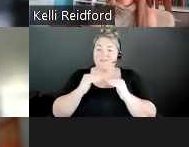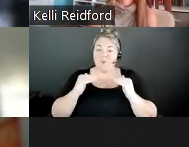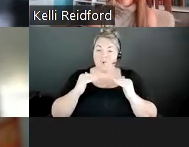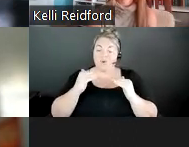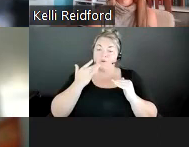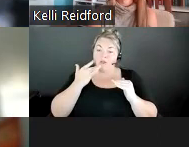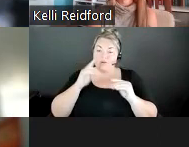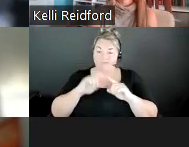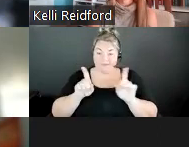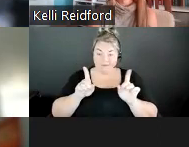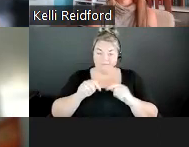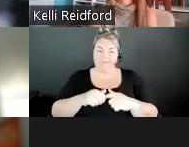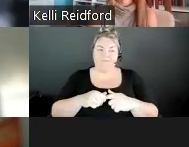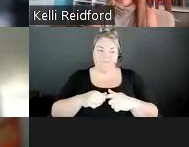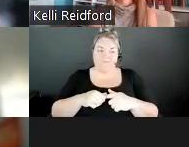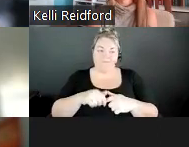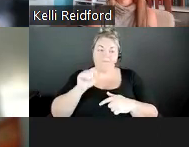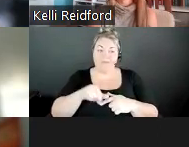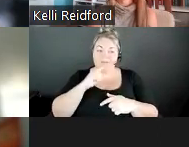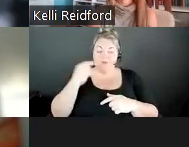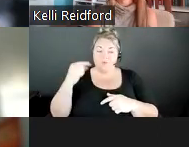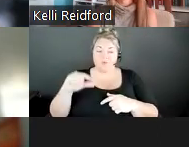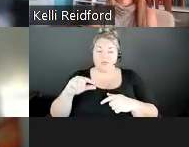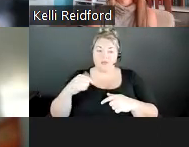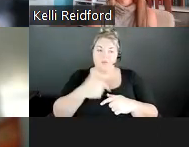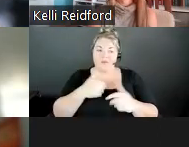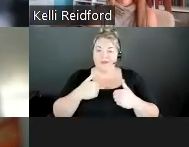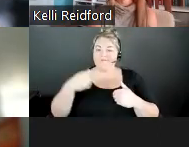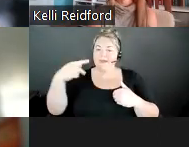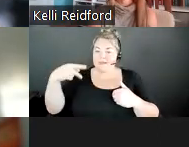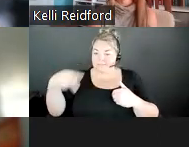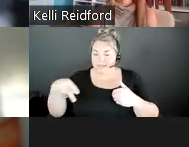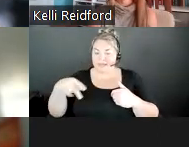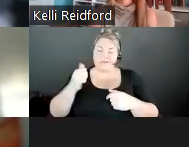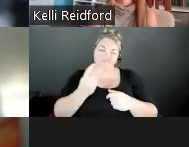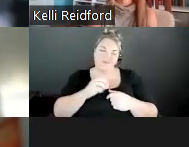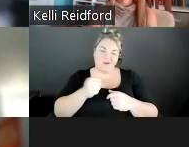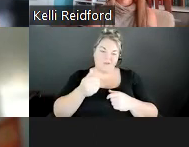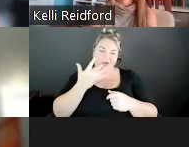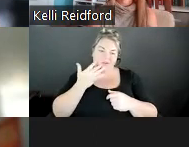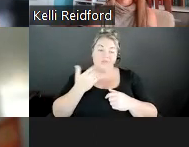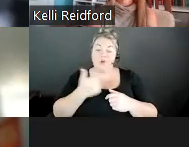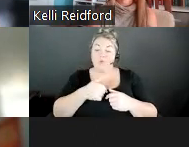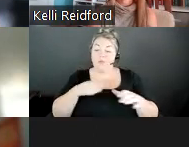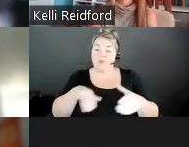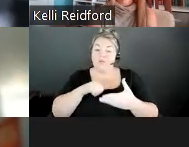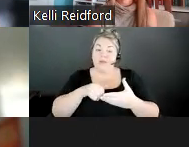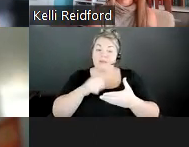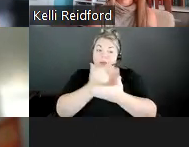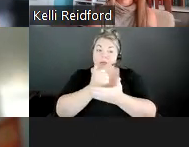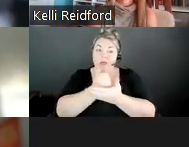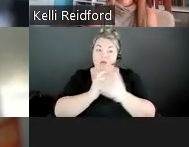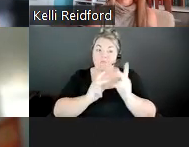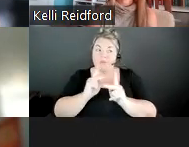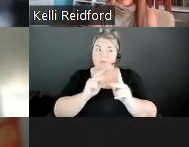different color. This is green, we have eggplant and a few other colors. And we do that to help people